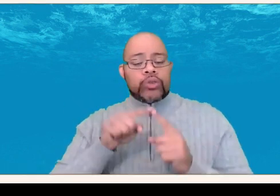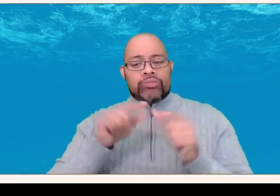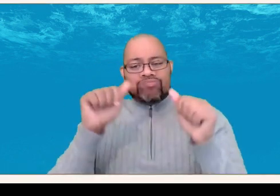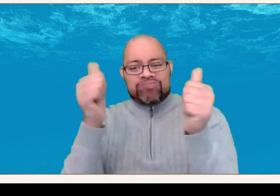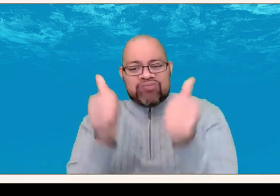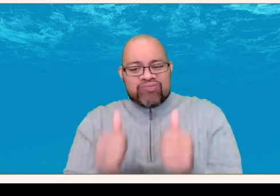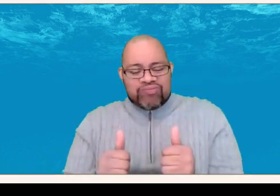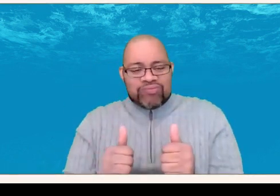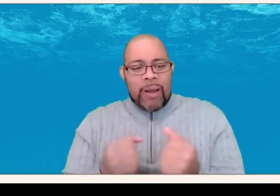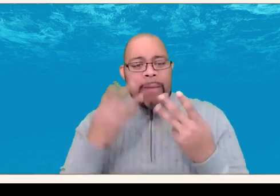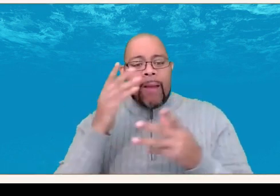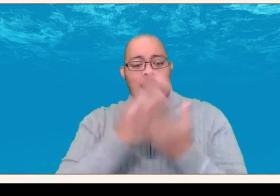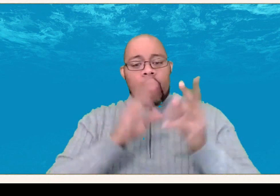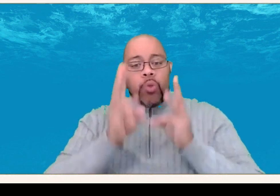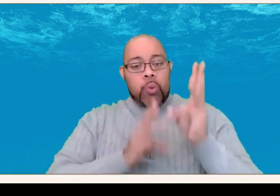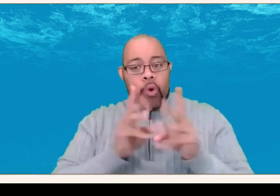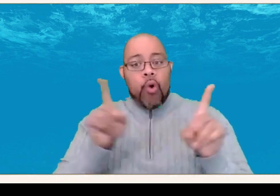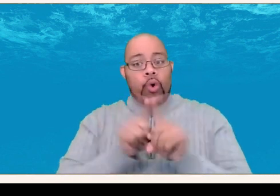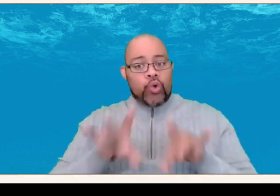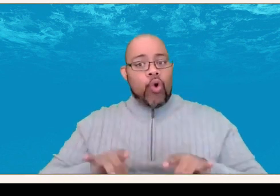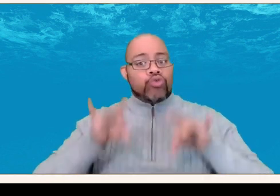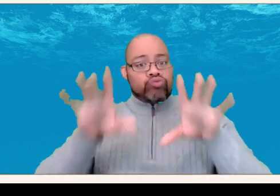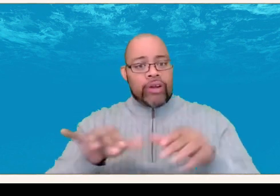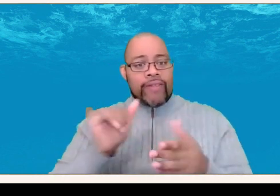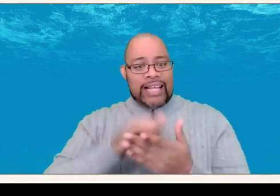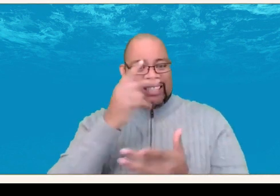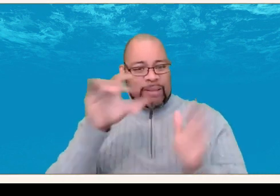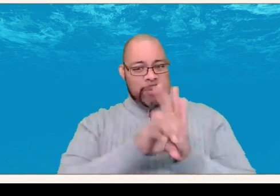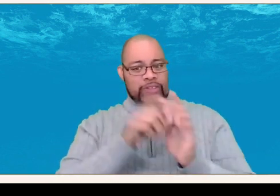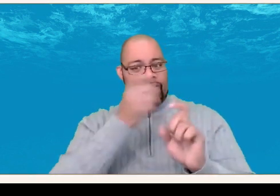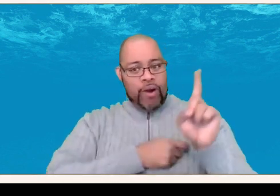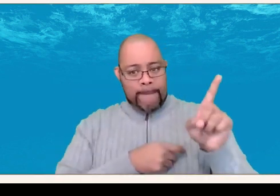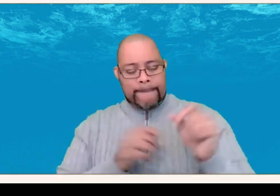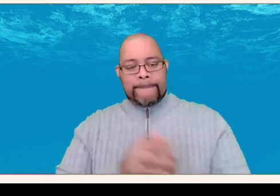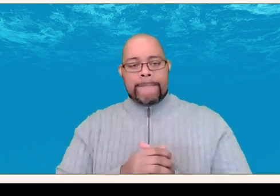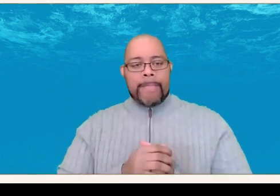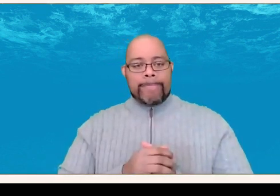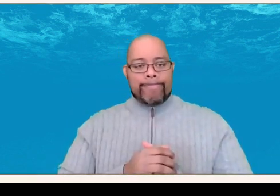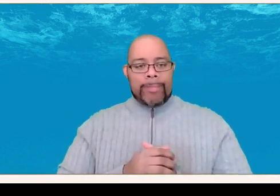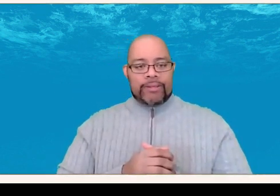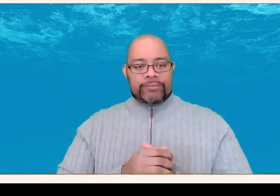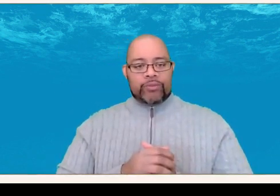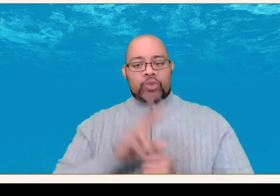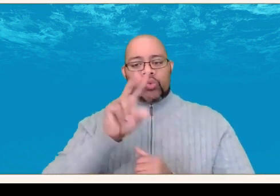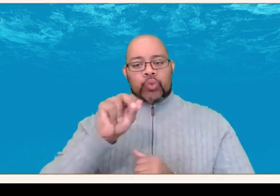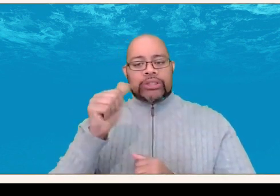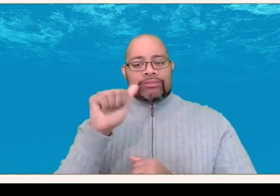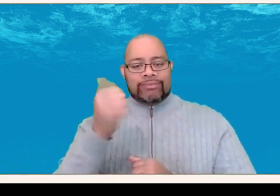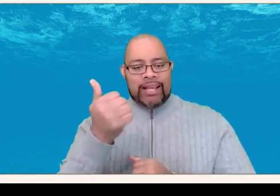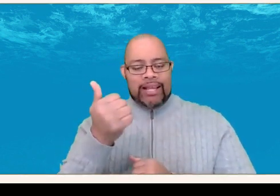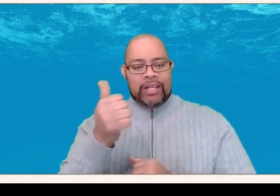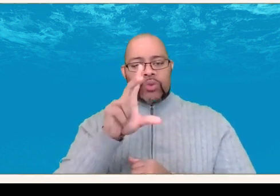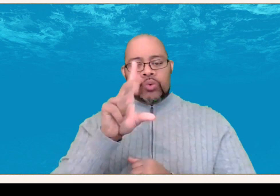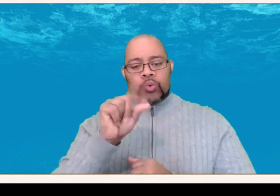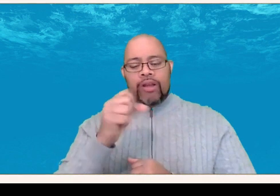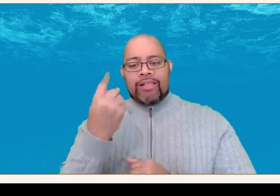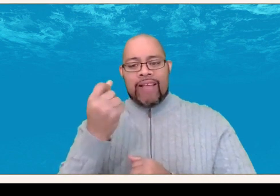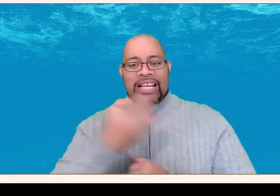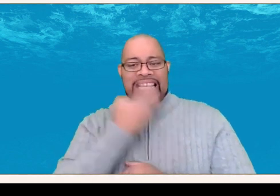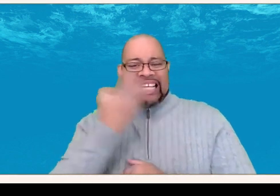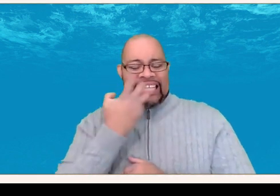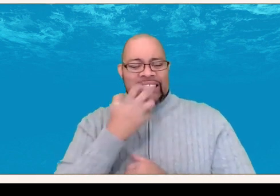to deteriorate in many parts of the world, including Australia, which is where this image is from a 2010 and 2011 heat